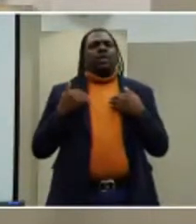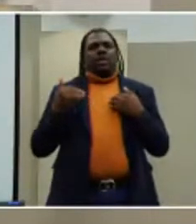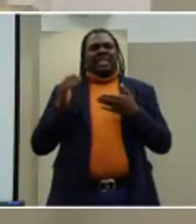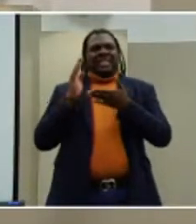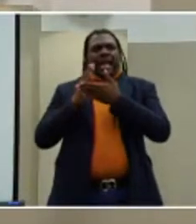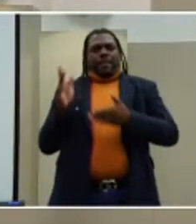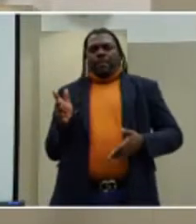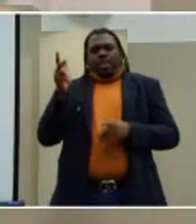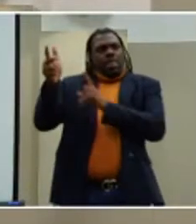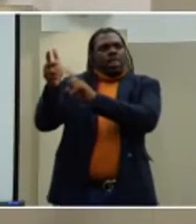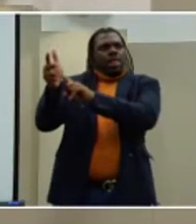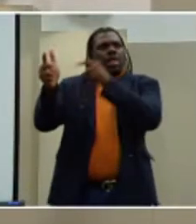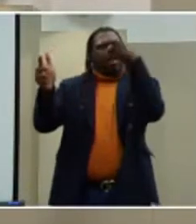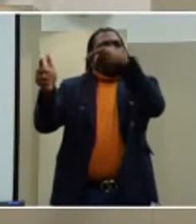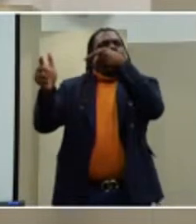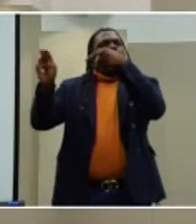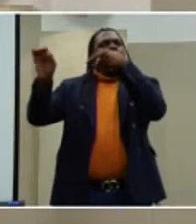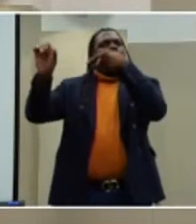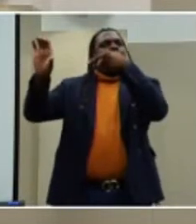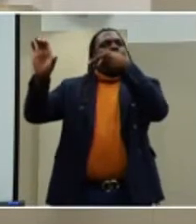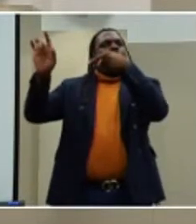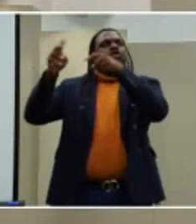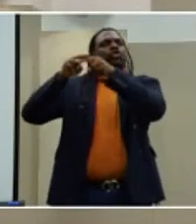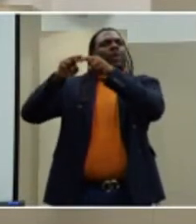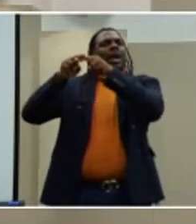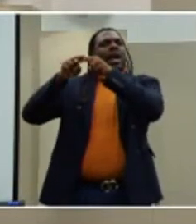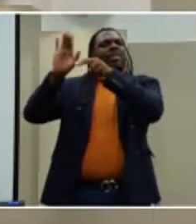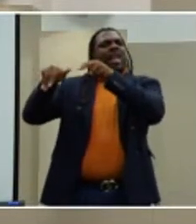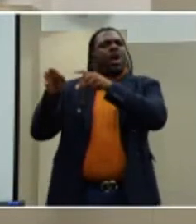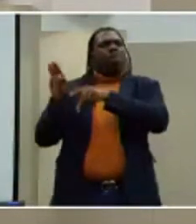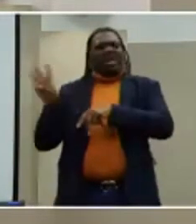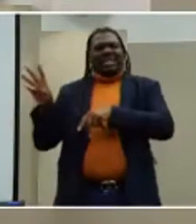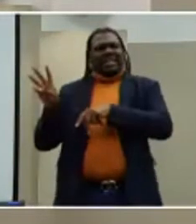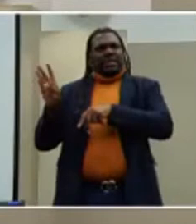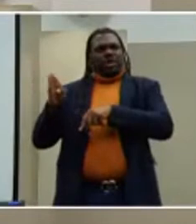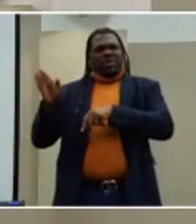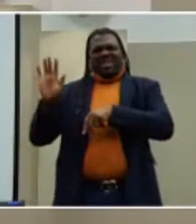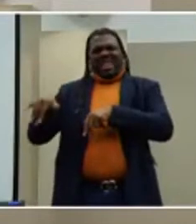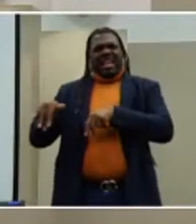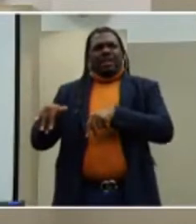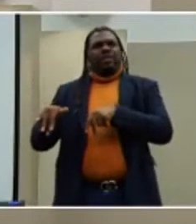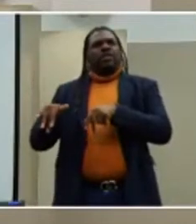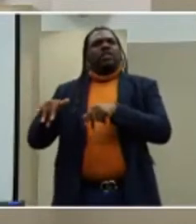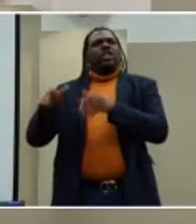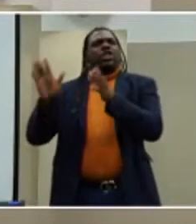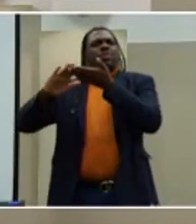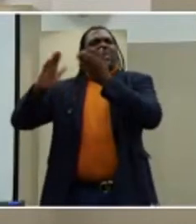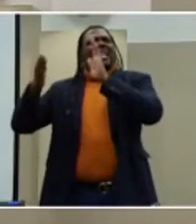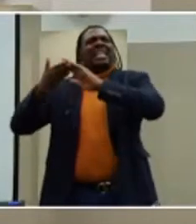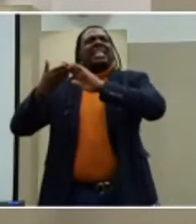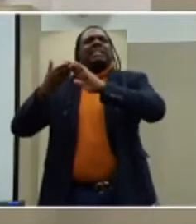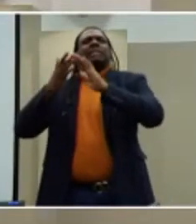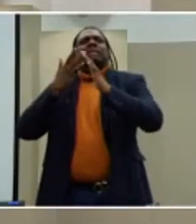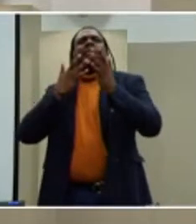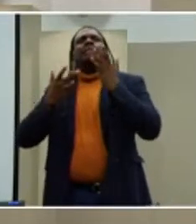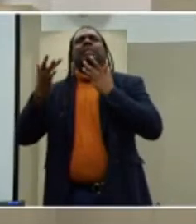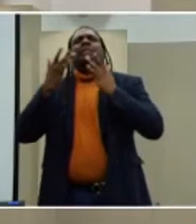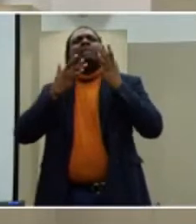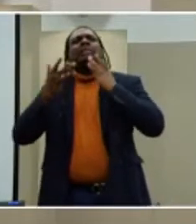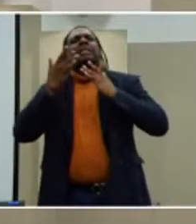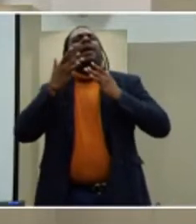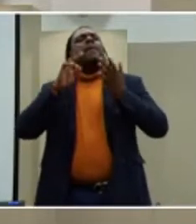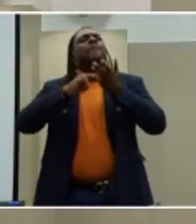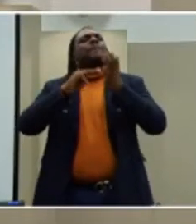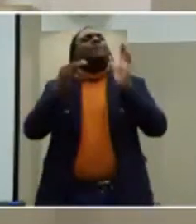train. And West Baltimore is a very disenfranchised community. It's the home of redlining.